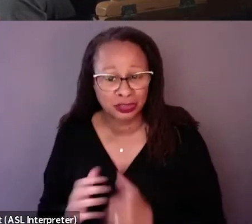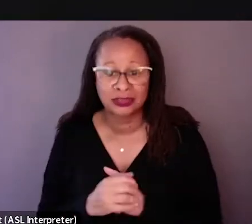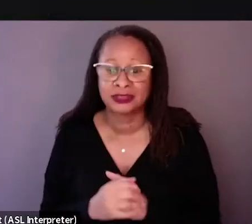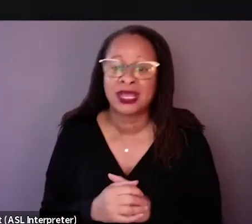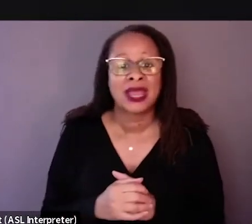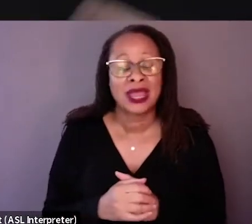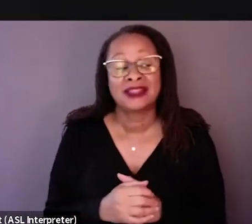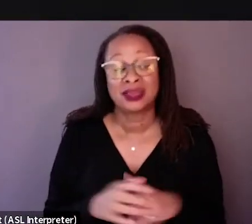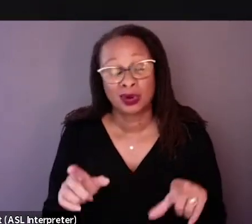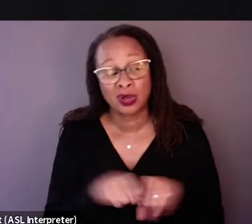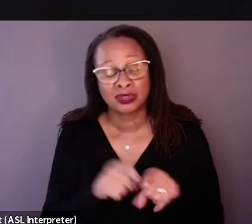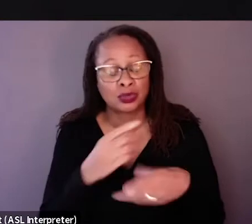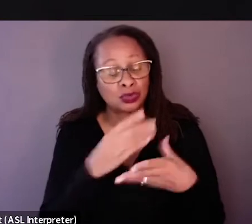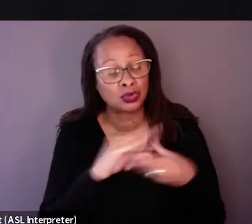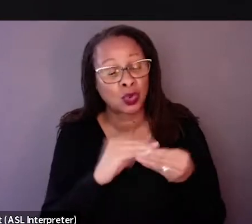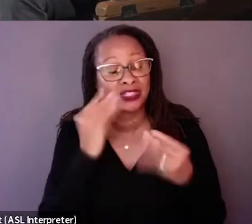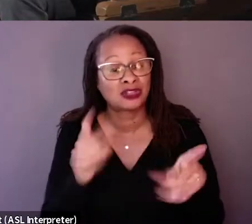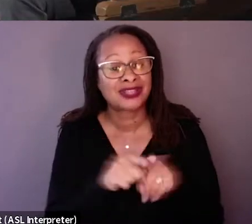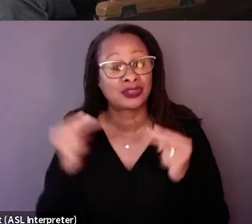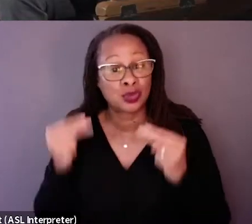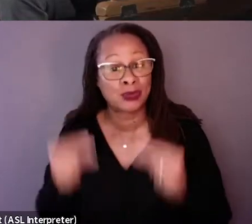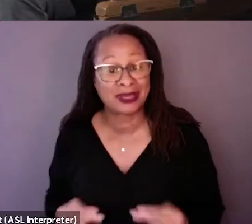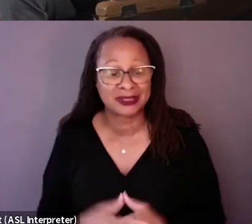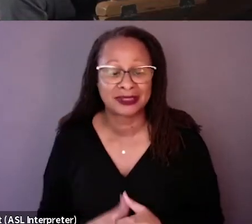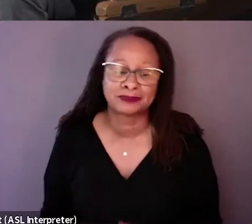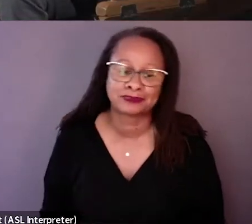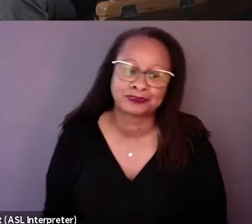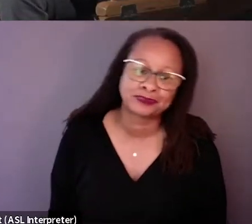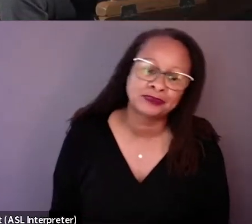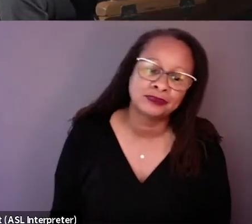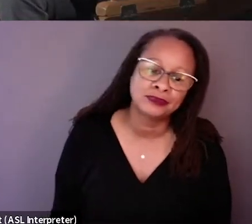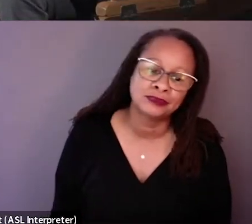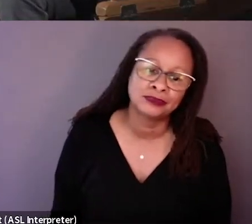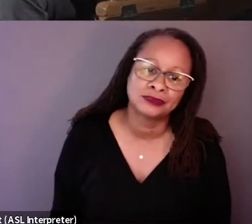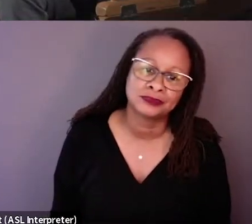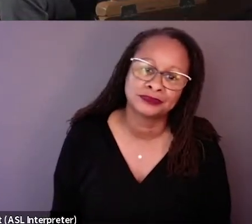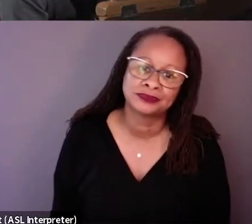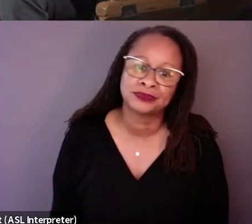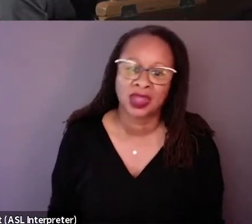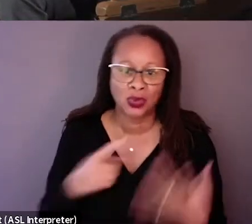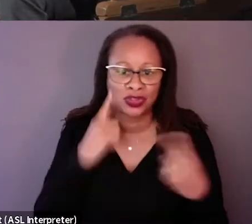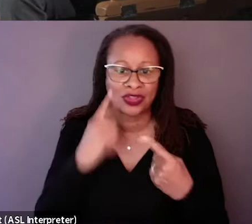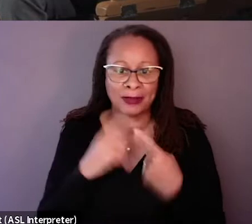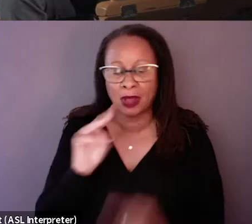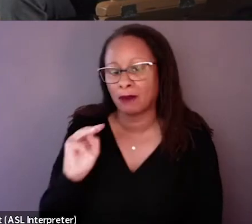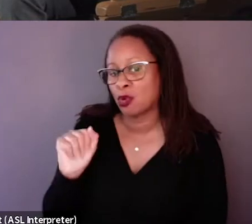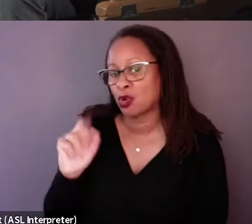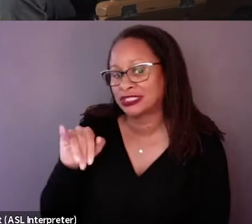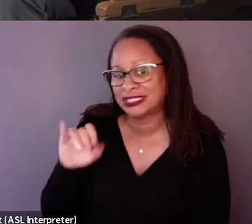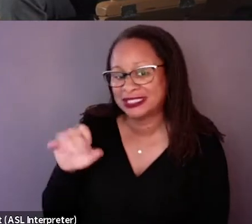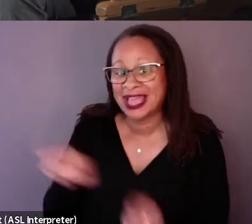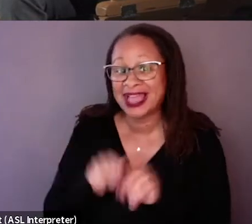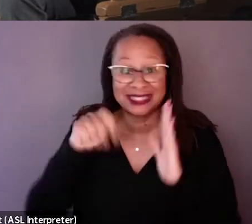human beings and as performers of themselves. I mean, what do you make of Maurice as a cinematographer? I mean, I will say he does